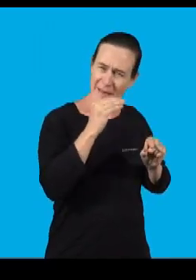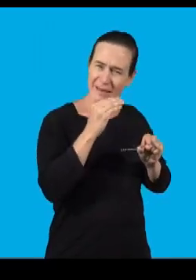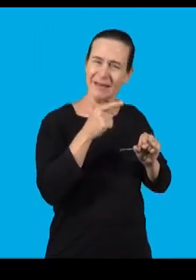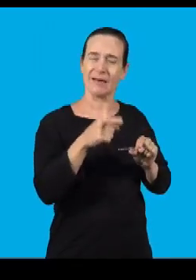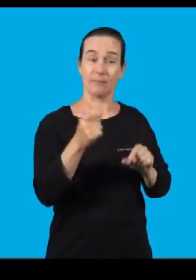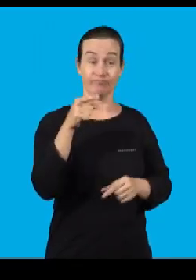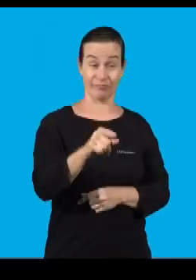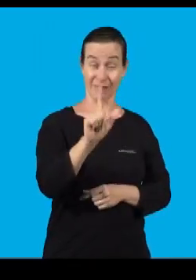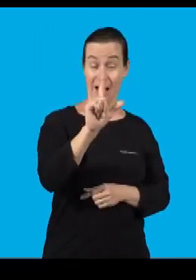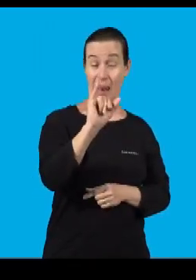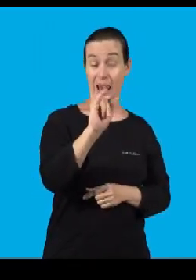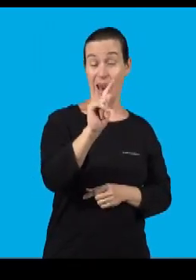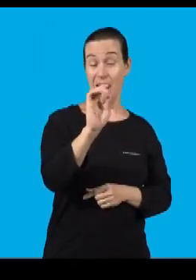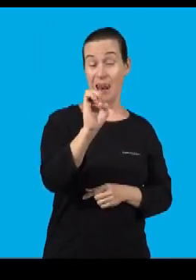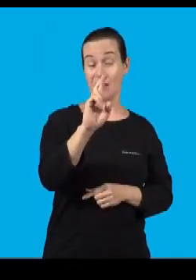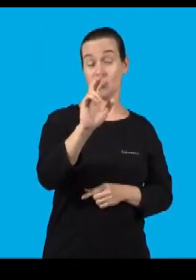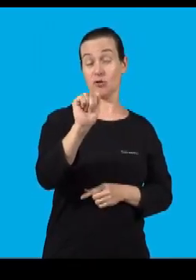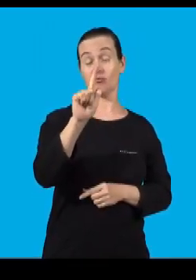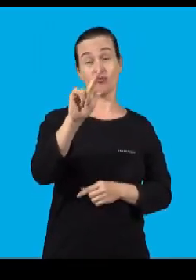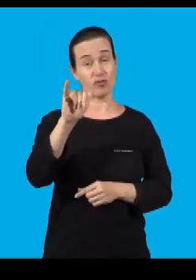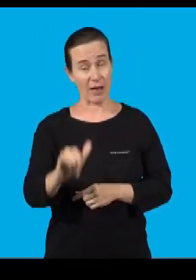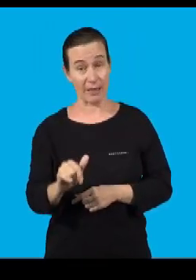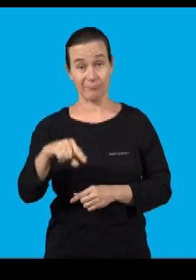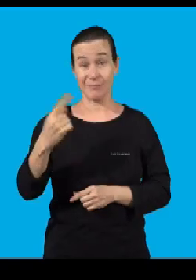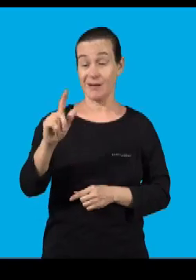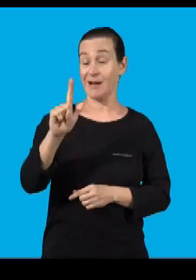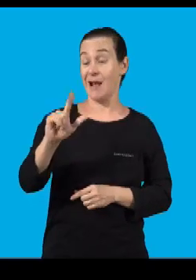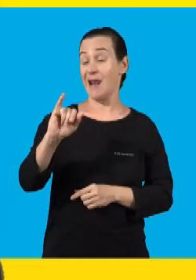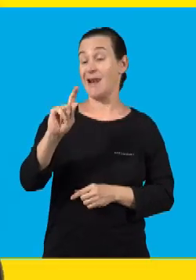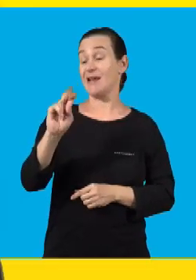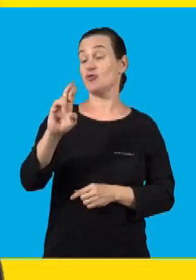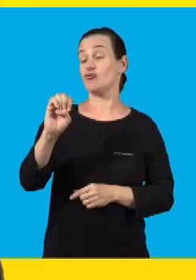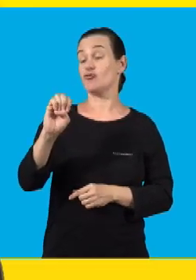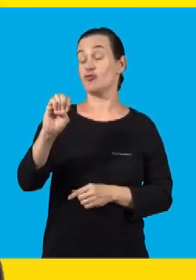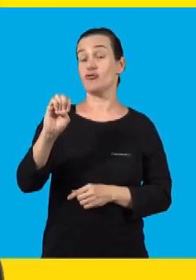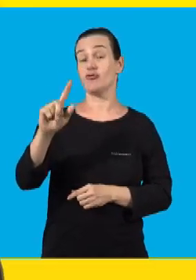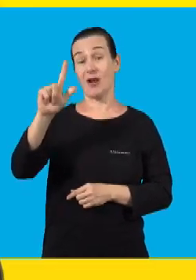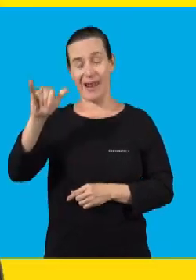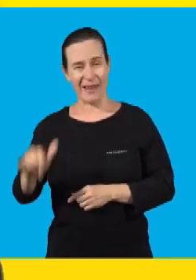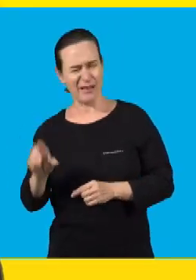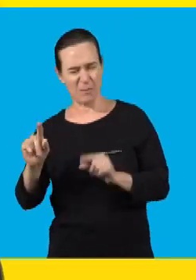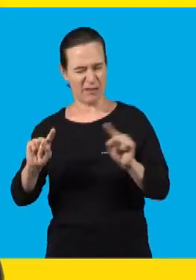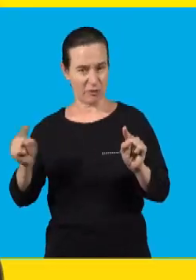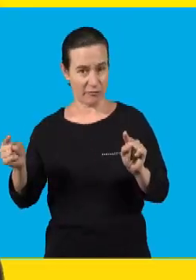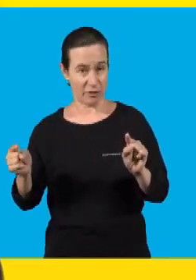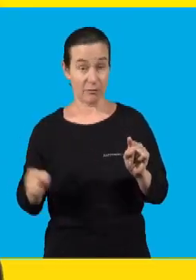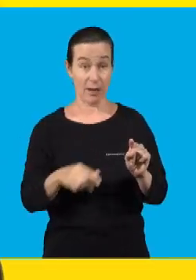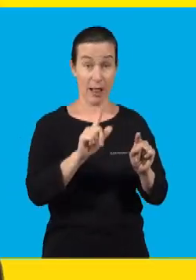text. Okay, now please take note, literary and literally is not the same thing.